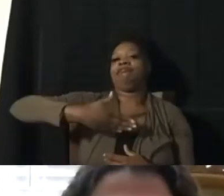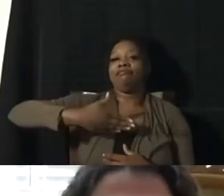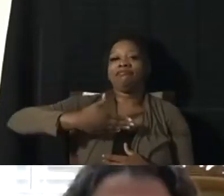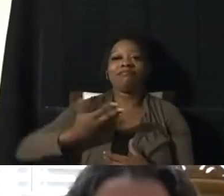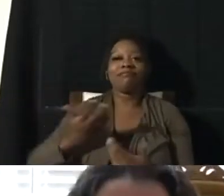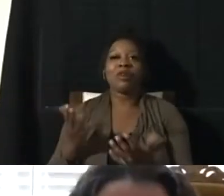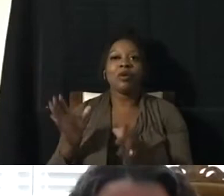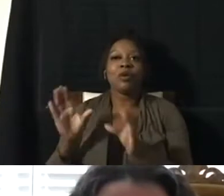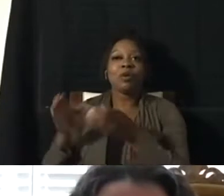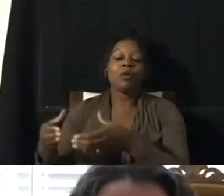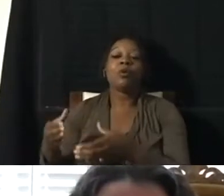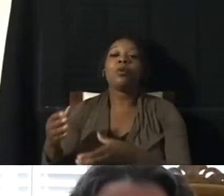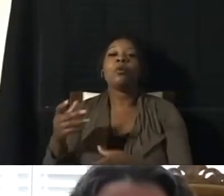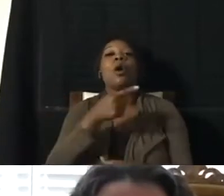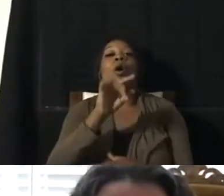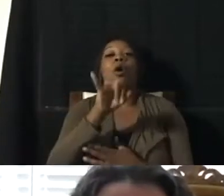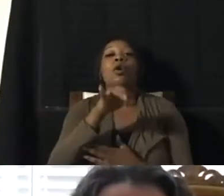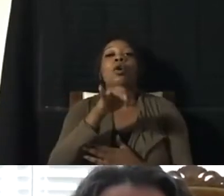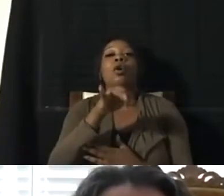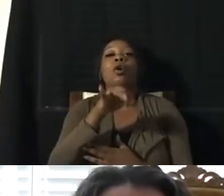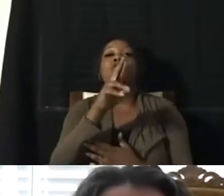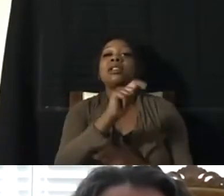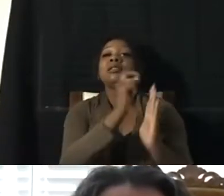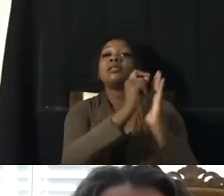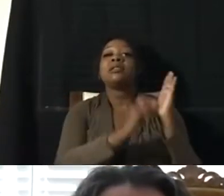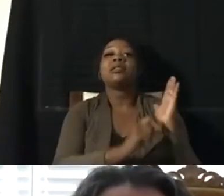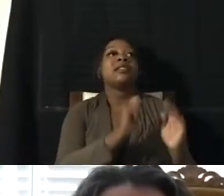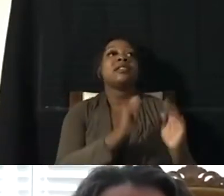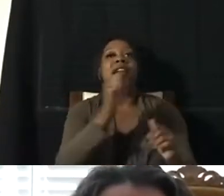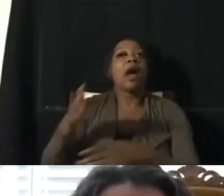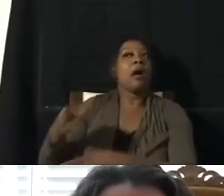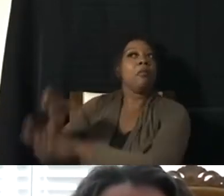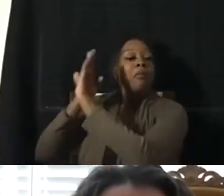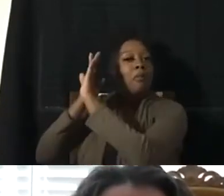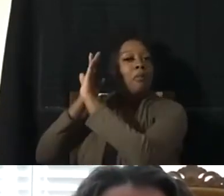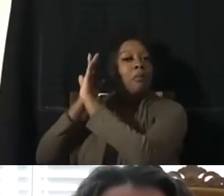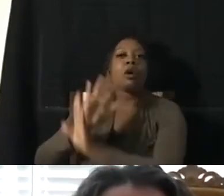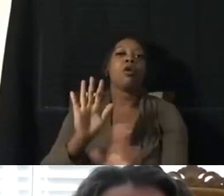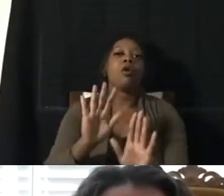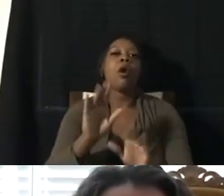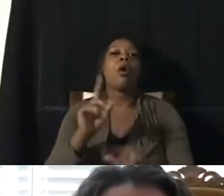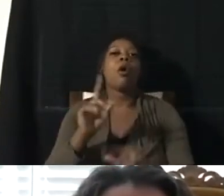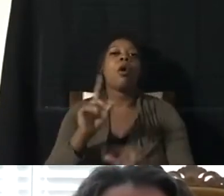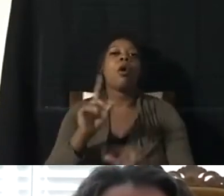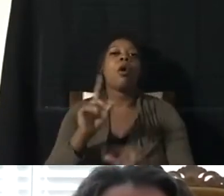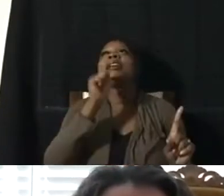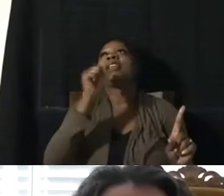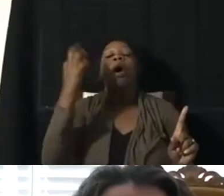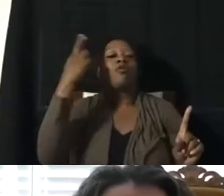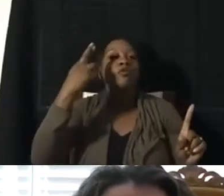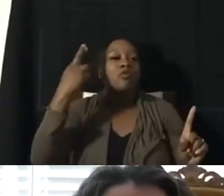up a wall. I think it just doesn't occur to them. And even now, with all the talk about diversity and inclusion,